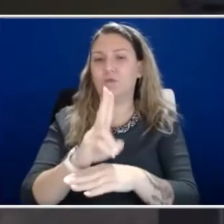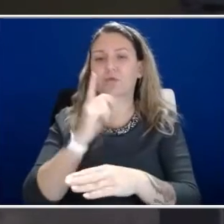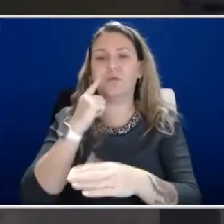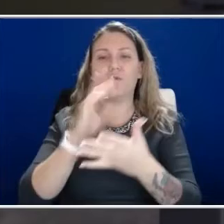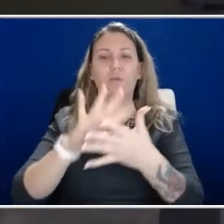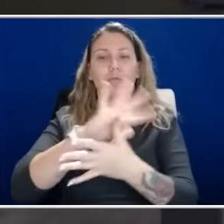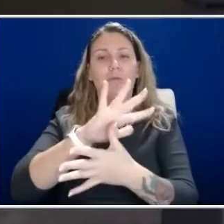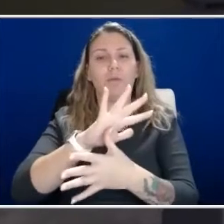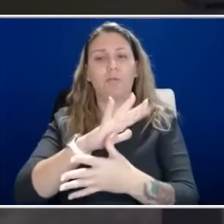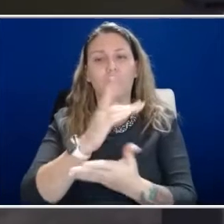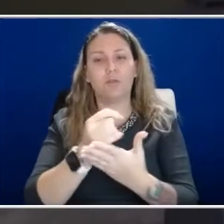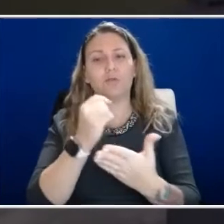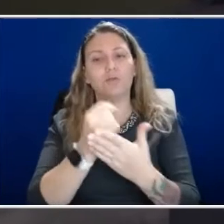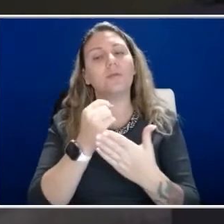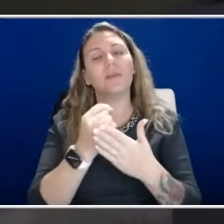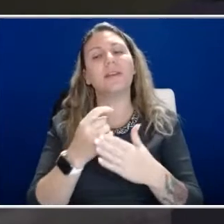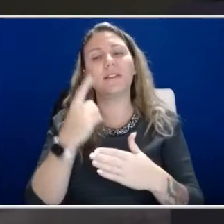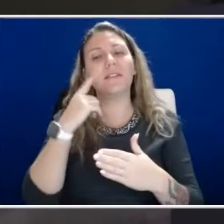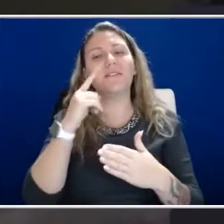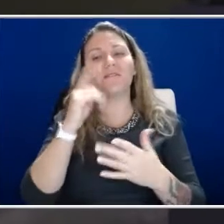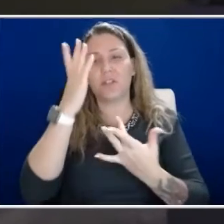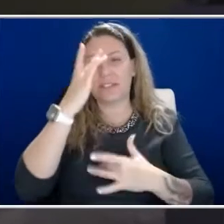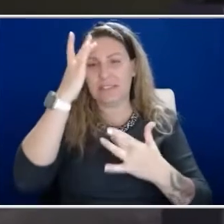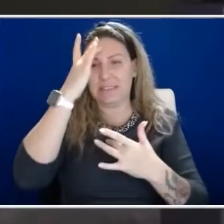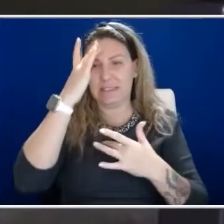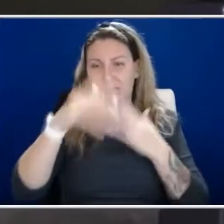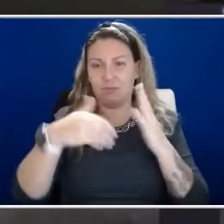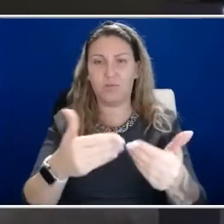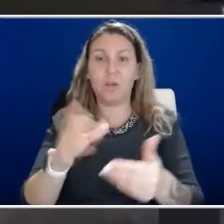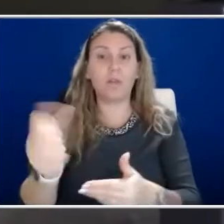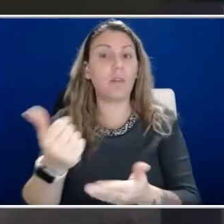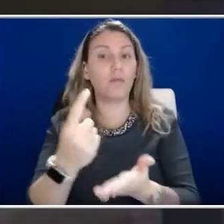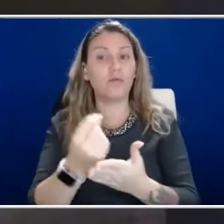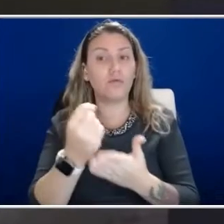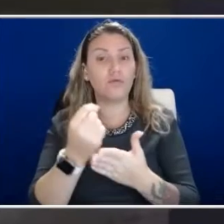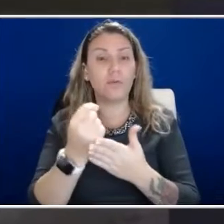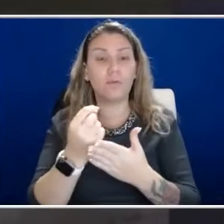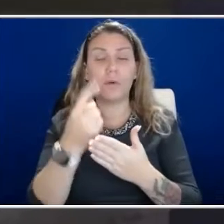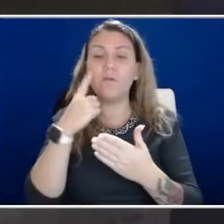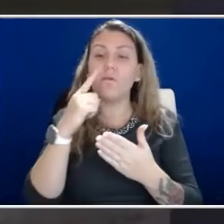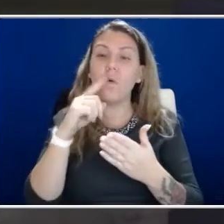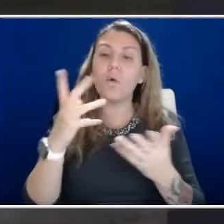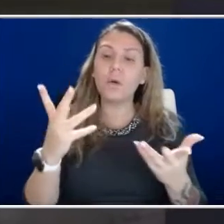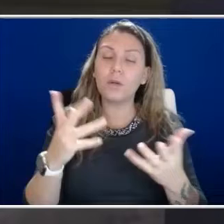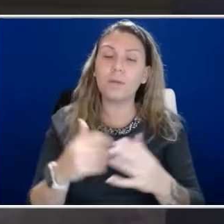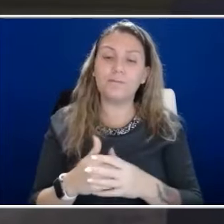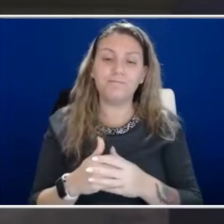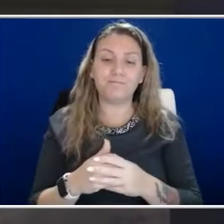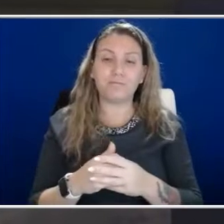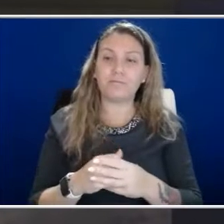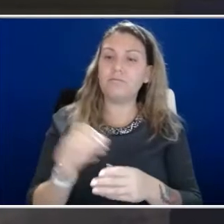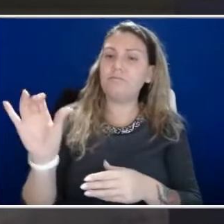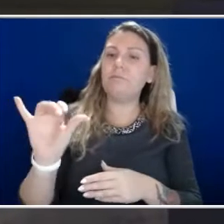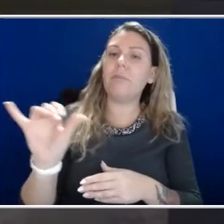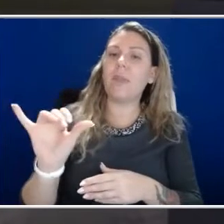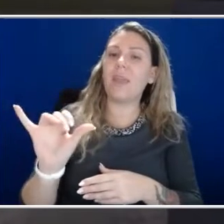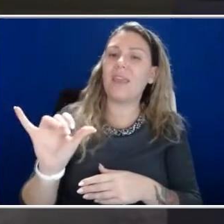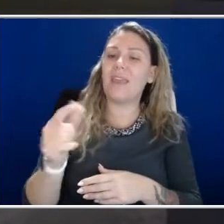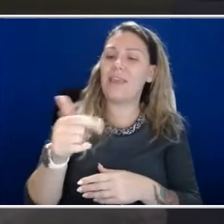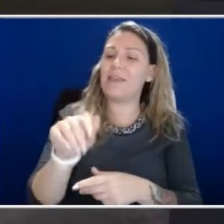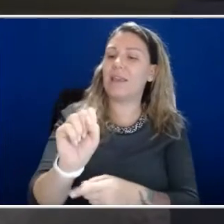treatment modality for a disease process. The other treatment modalities such as gas embolism